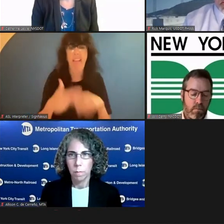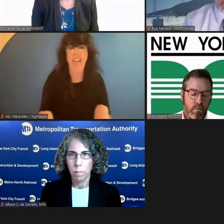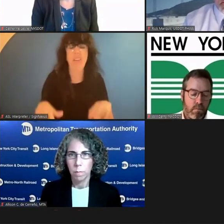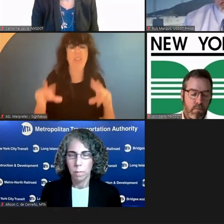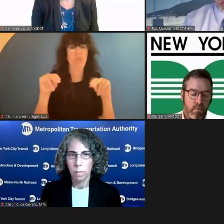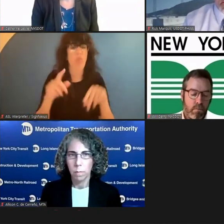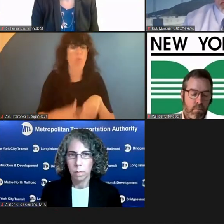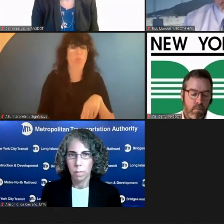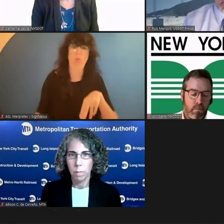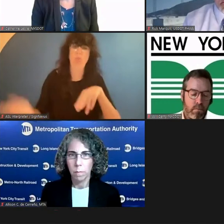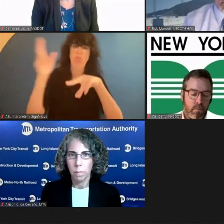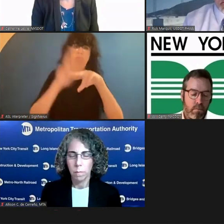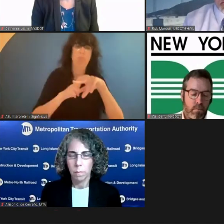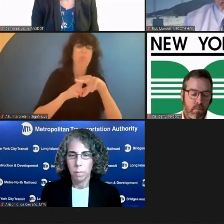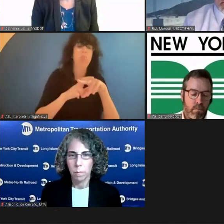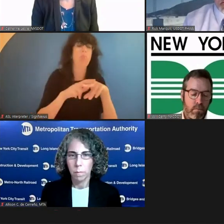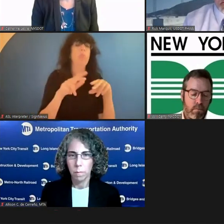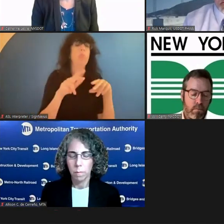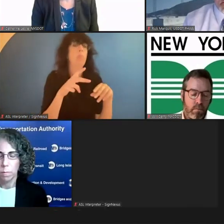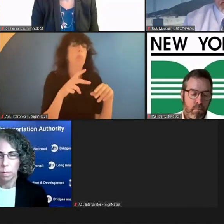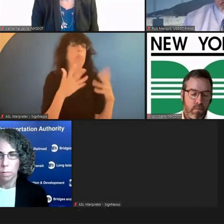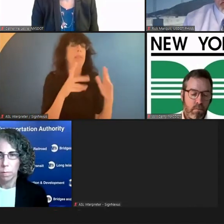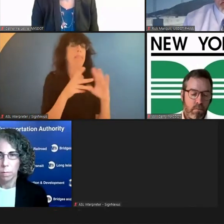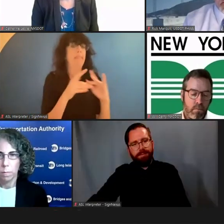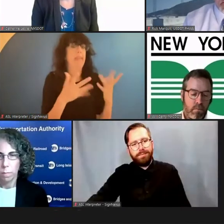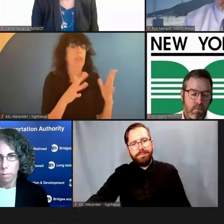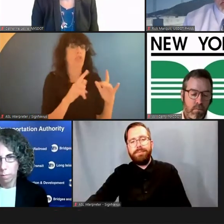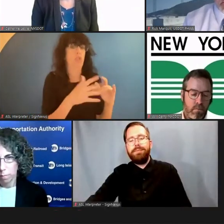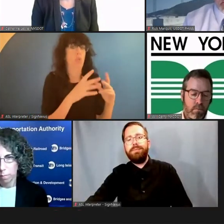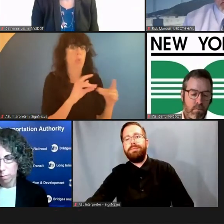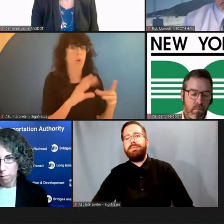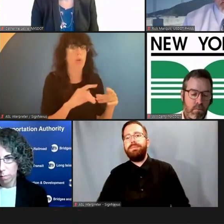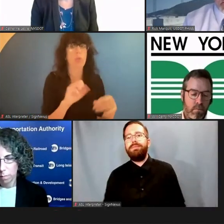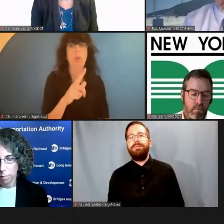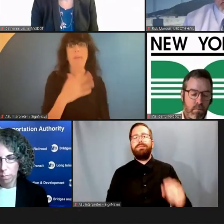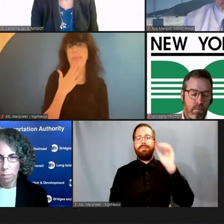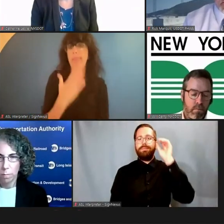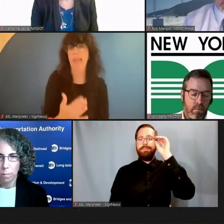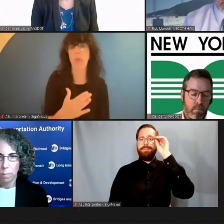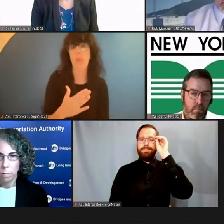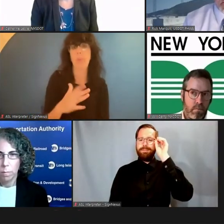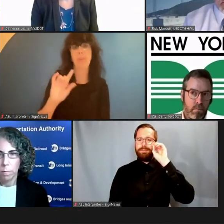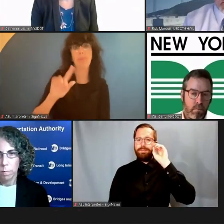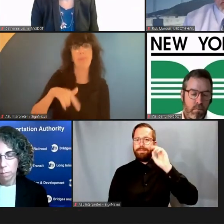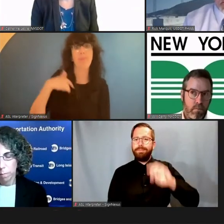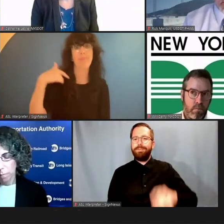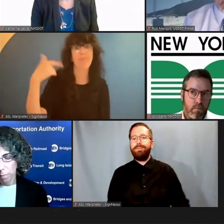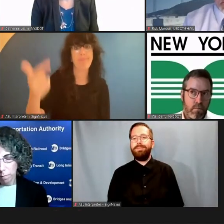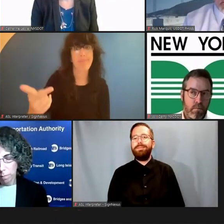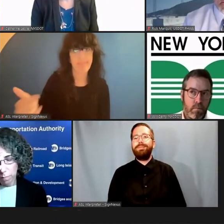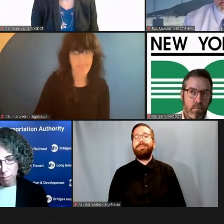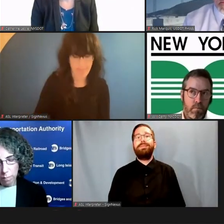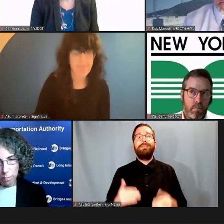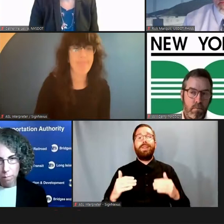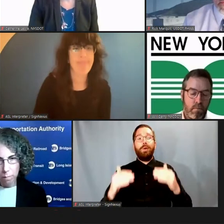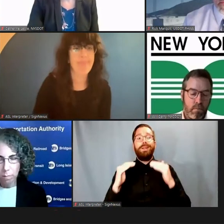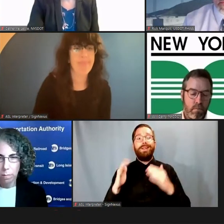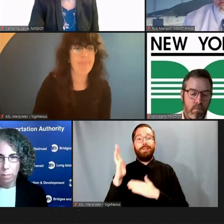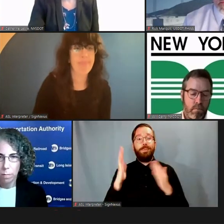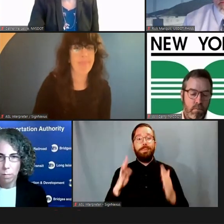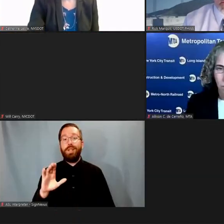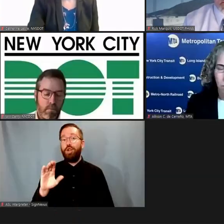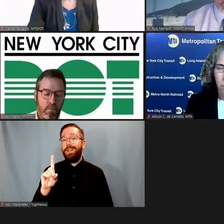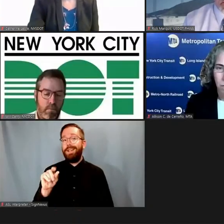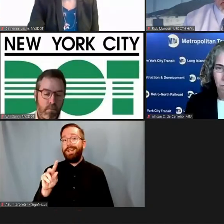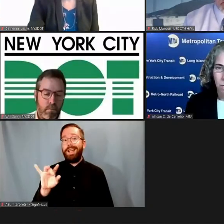ain't gonna happen please conclude your remarks thank you our next speaker is david tenenbaum followed by